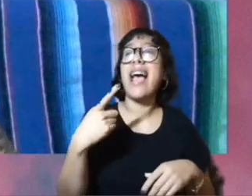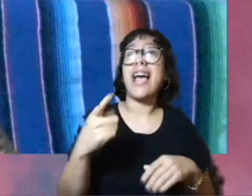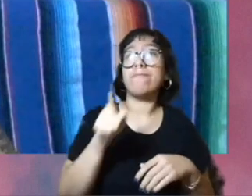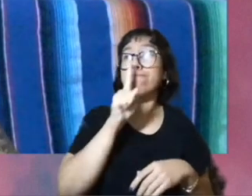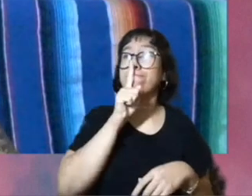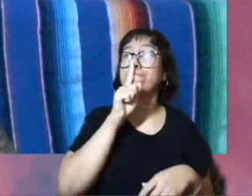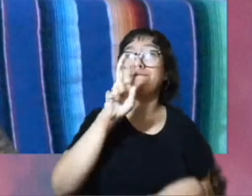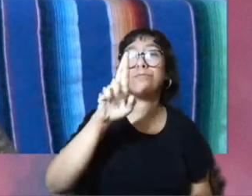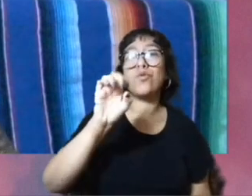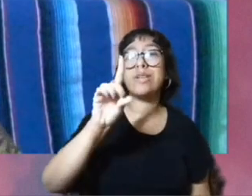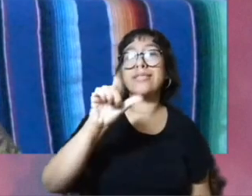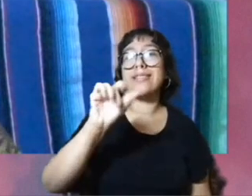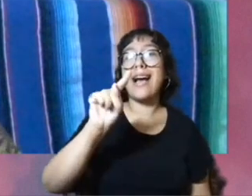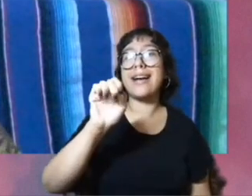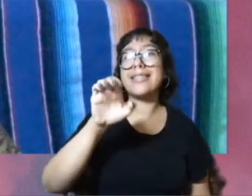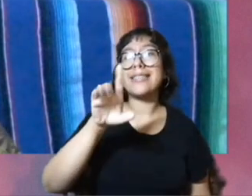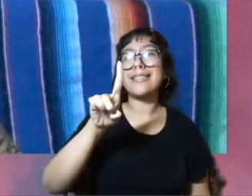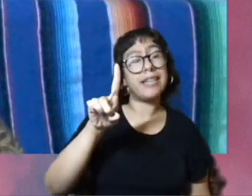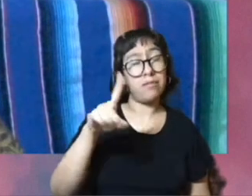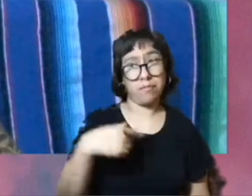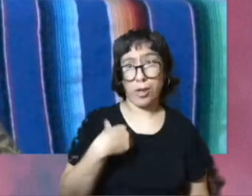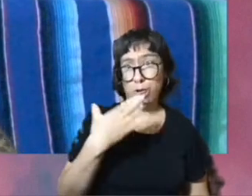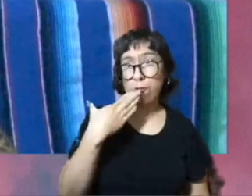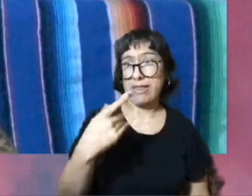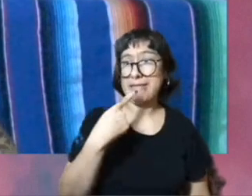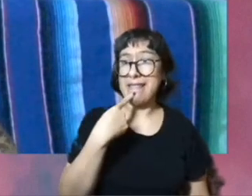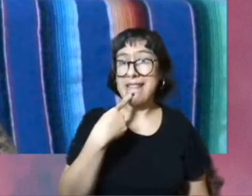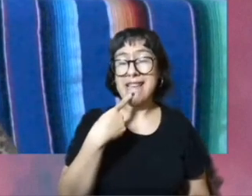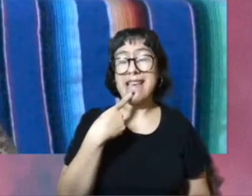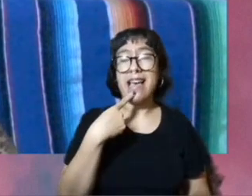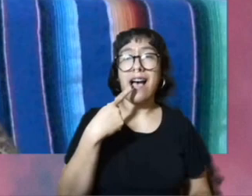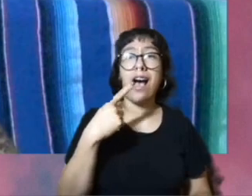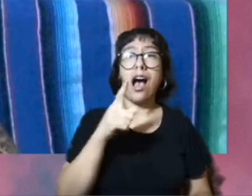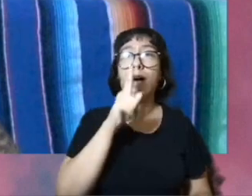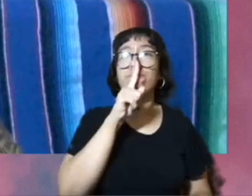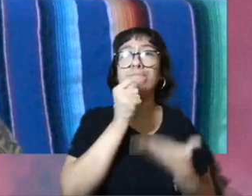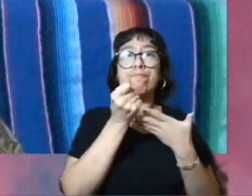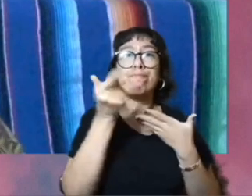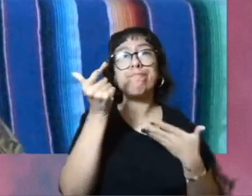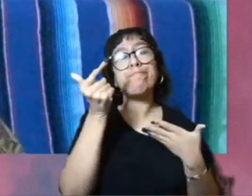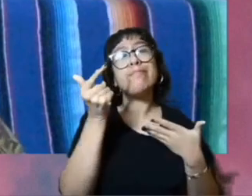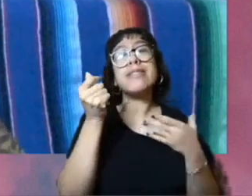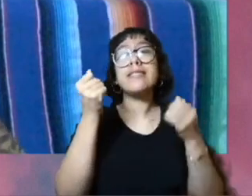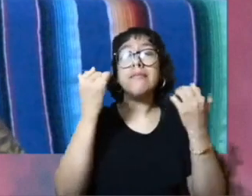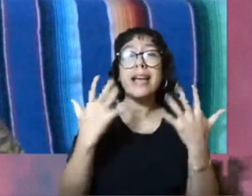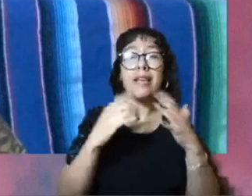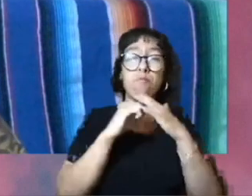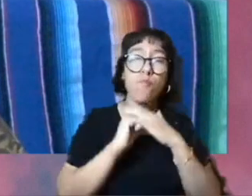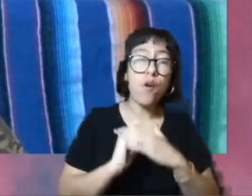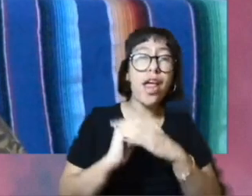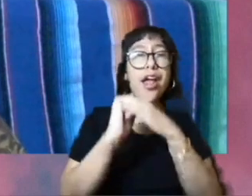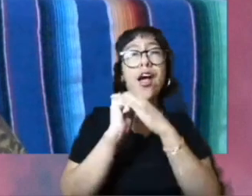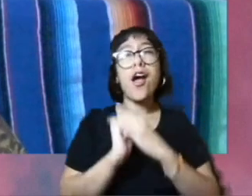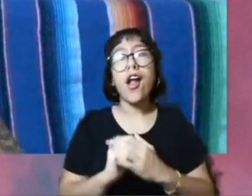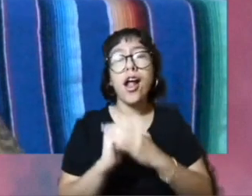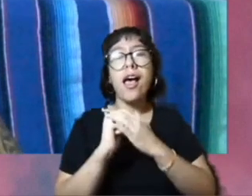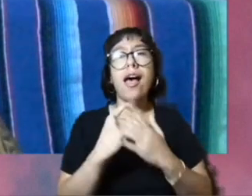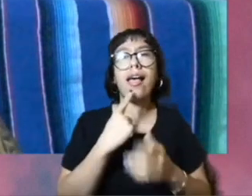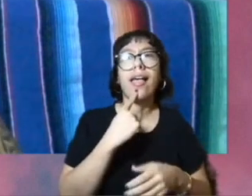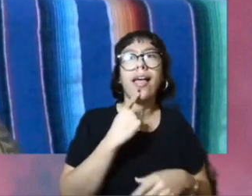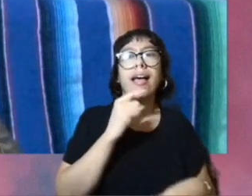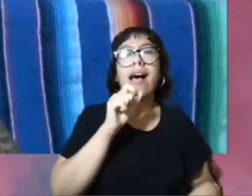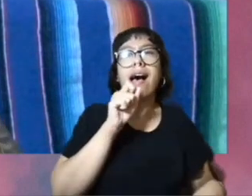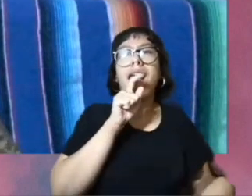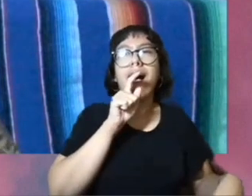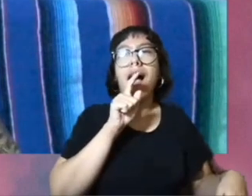never been good at any of them. Redacted is a million tiny prayers, praise dancing on my tongue for a